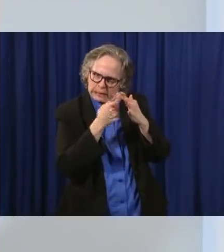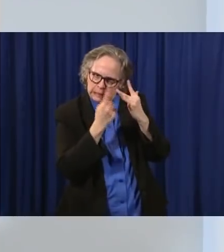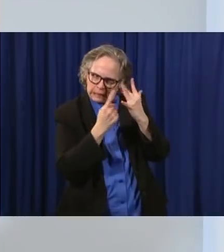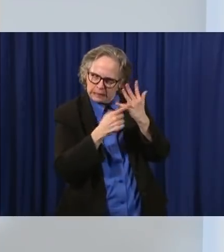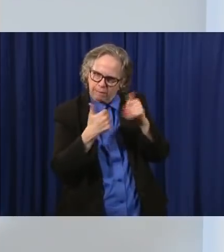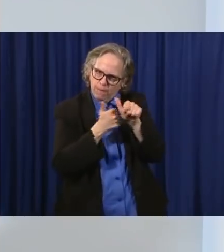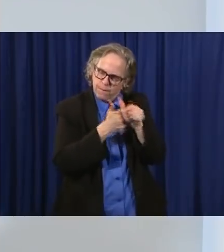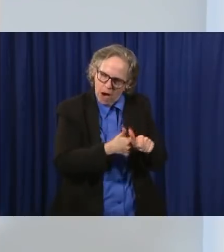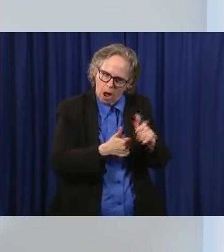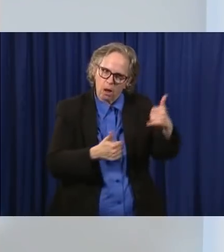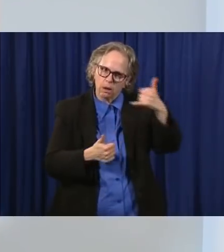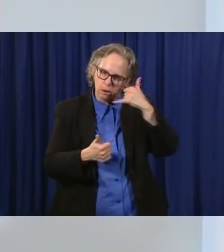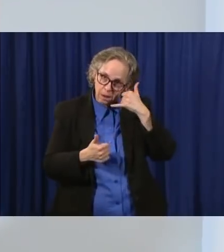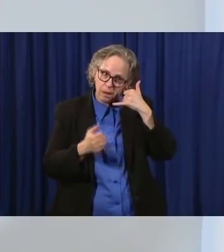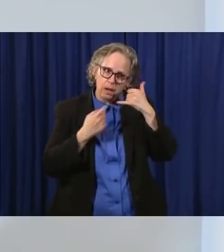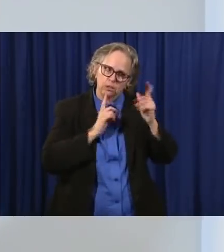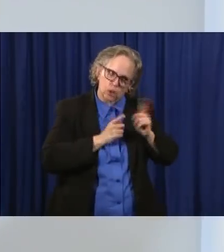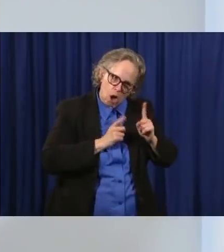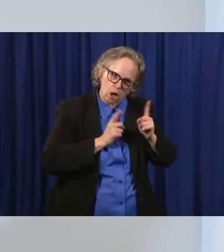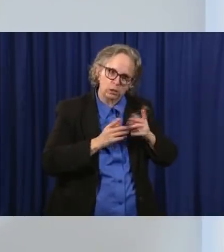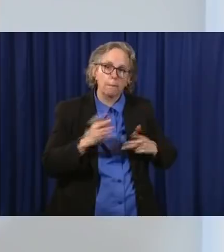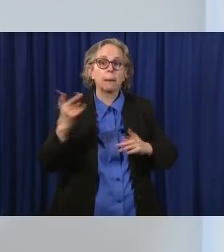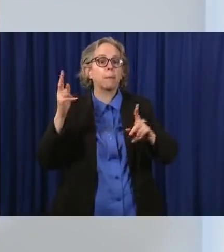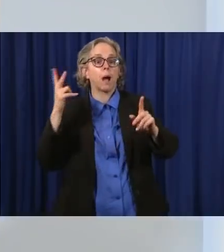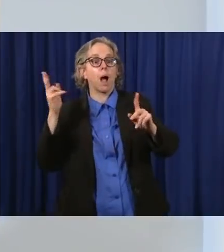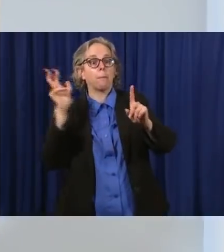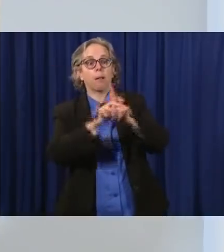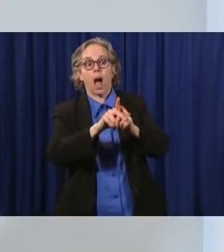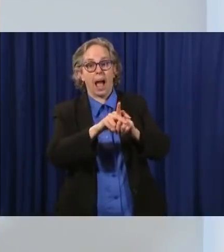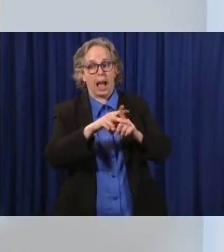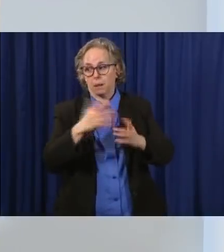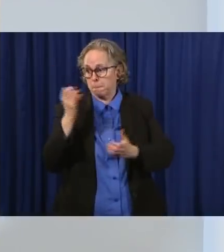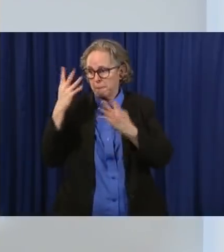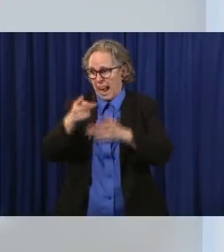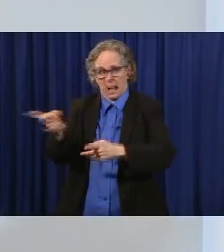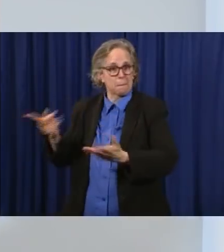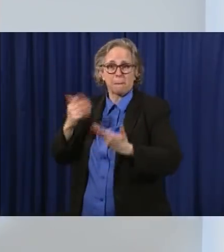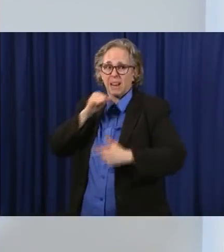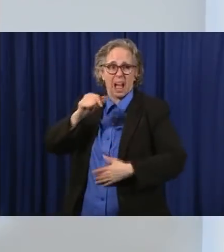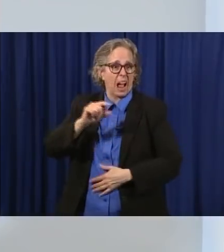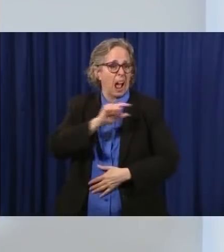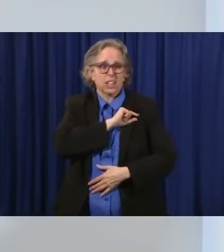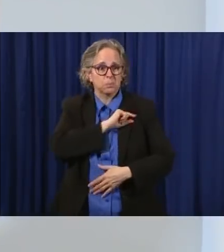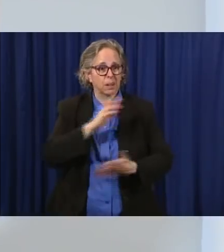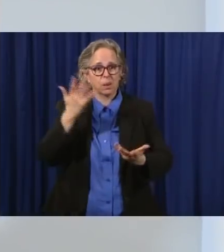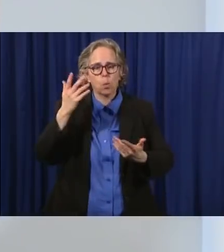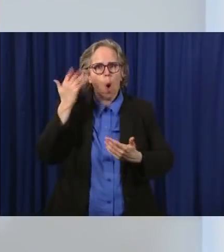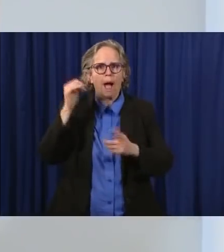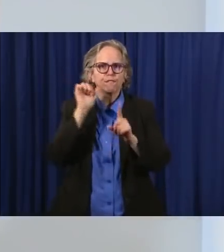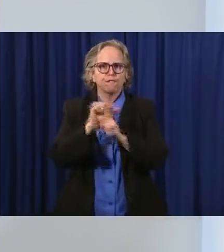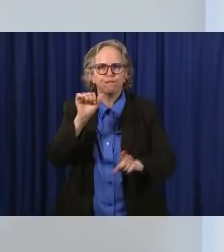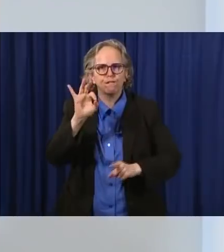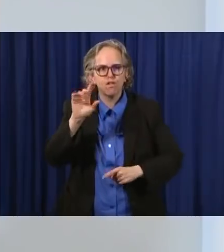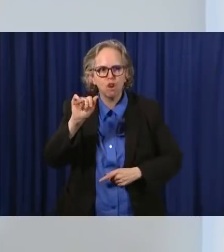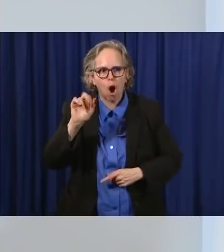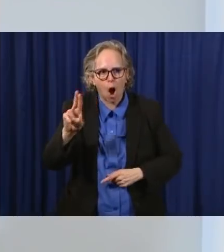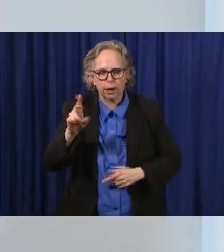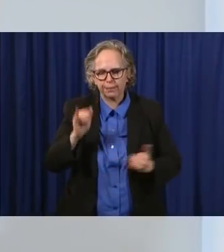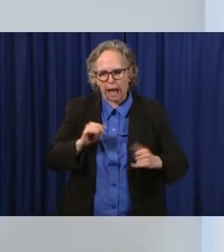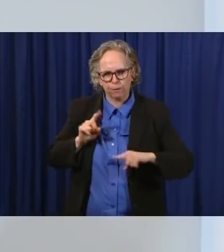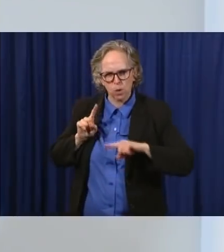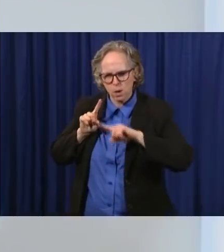eligible, who are making fraudulent claims, and they have to police those as well. And so they're working through